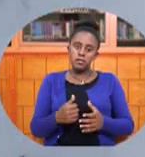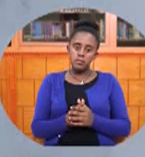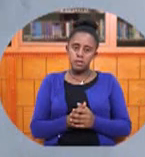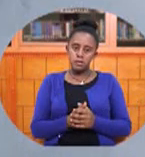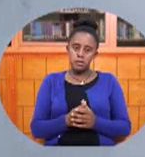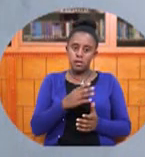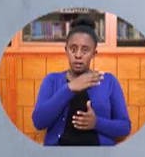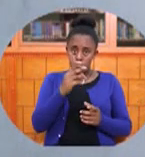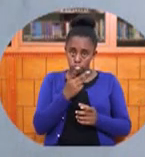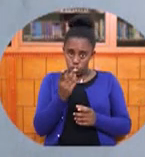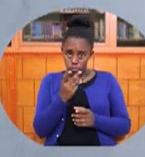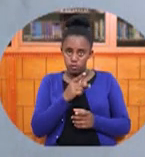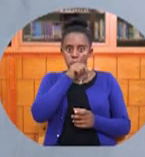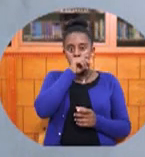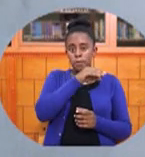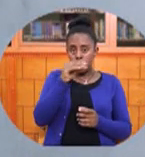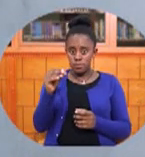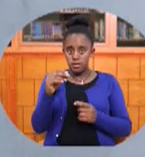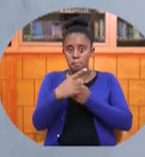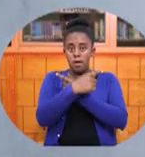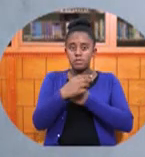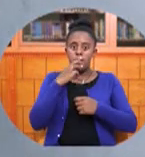Both bird and the bats are aerial animal.